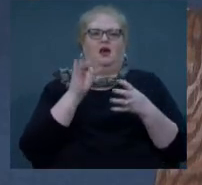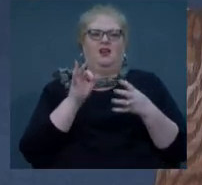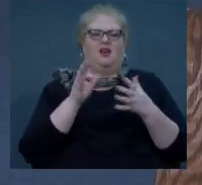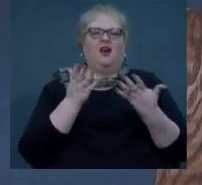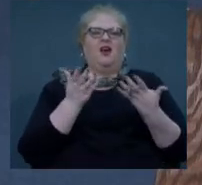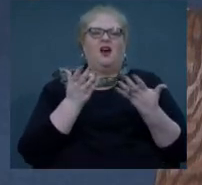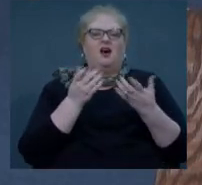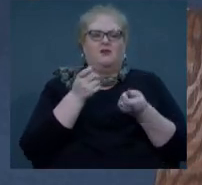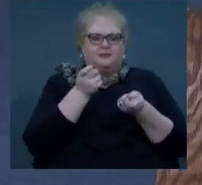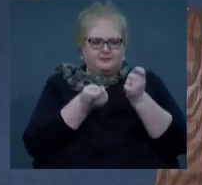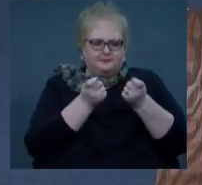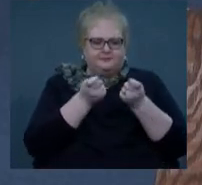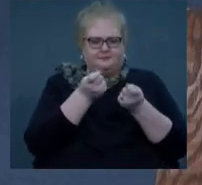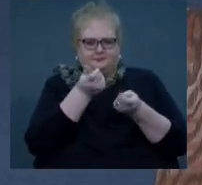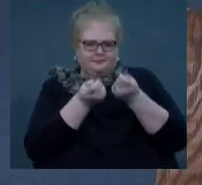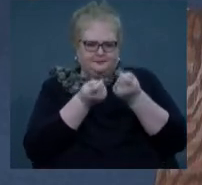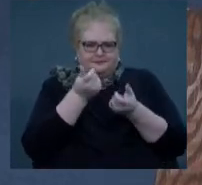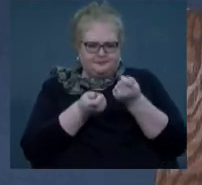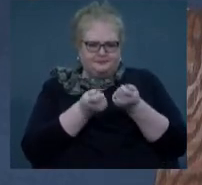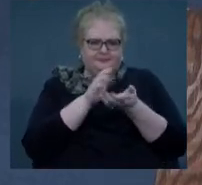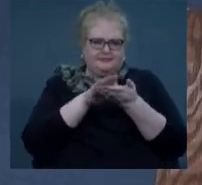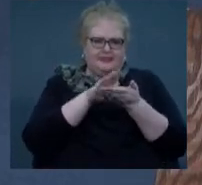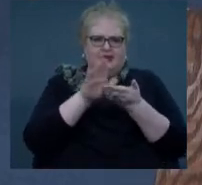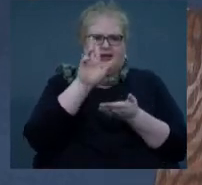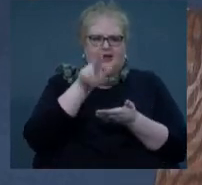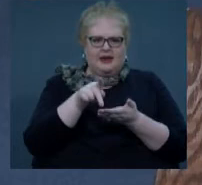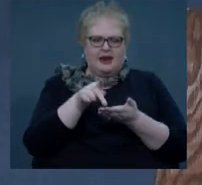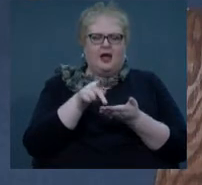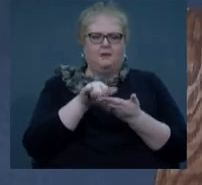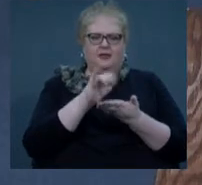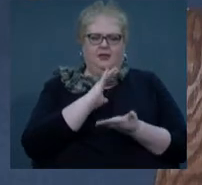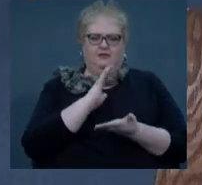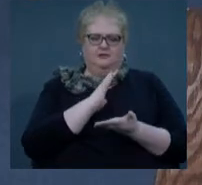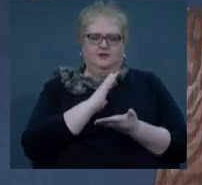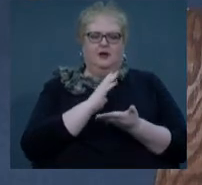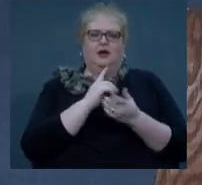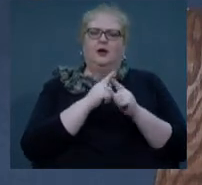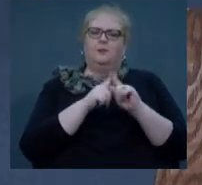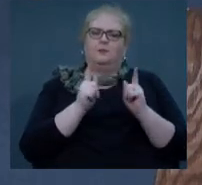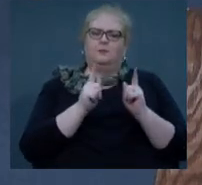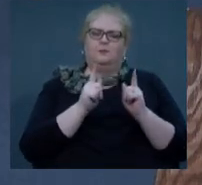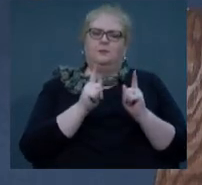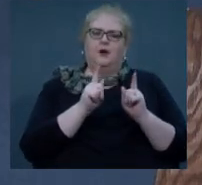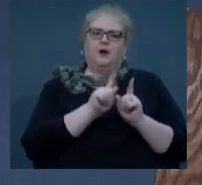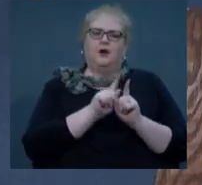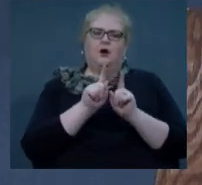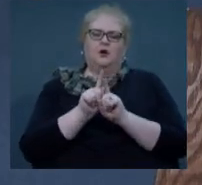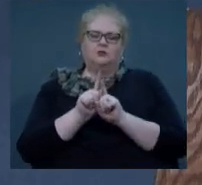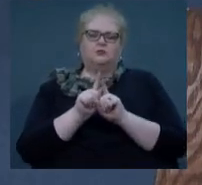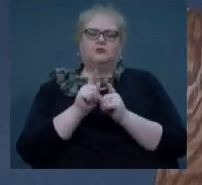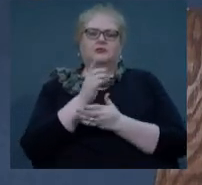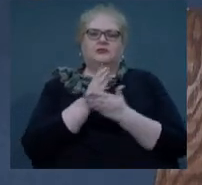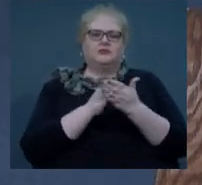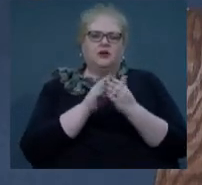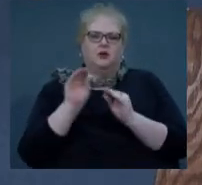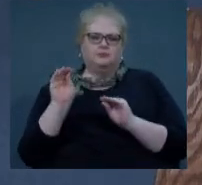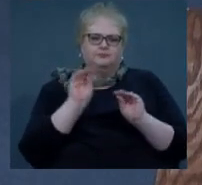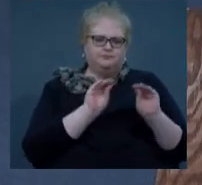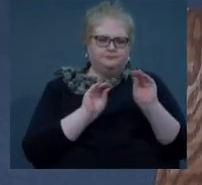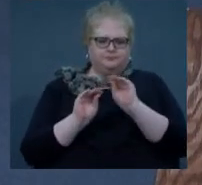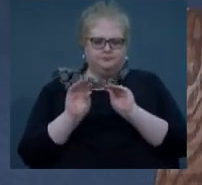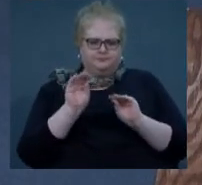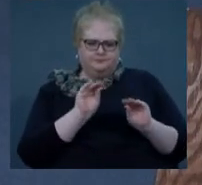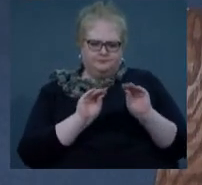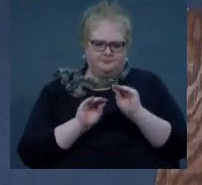lot of putting things in the bylaws that have developed over the past years and